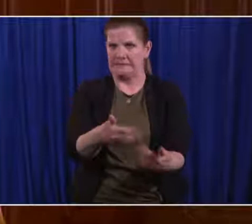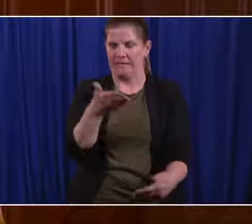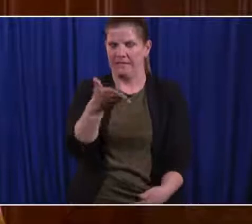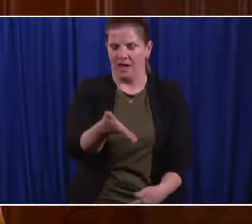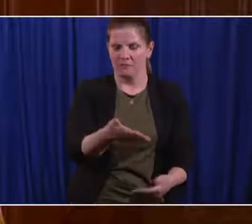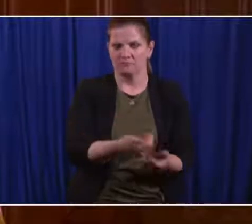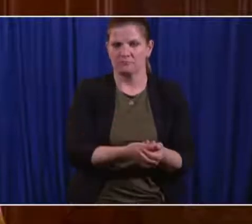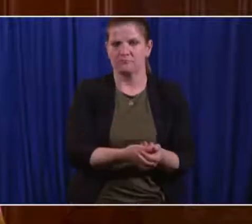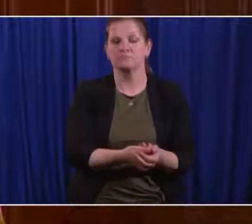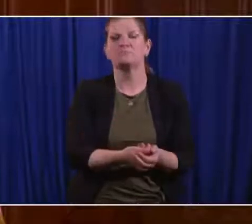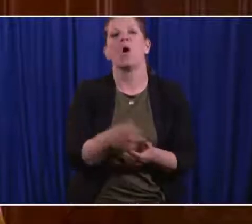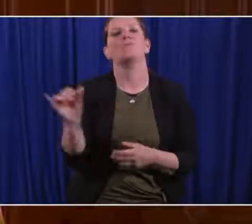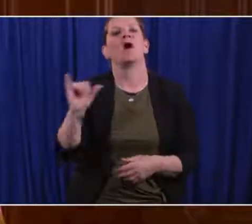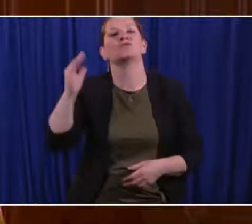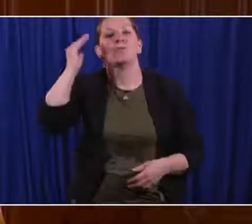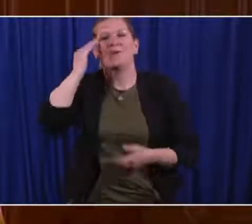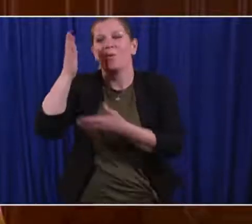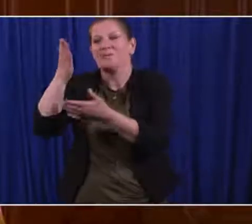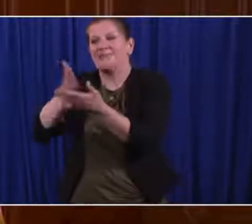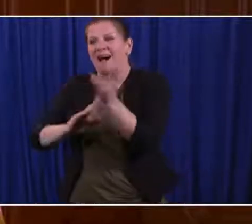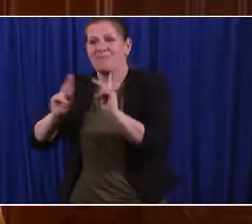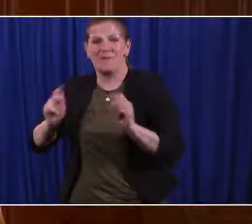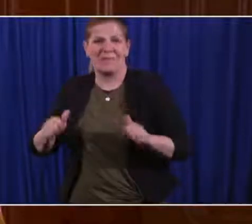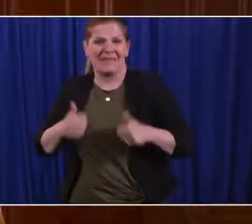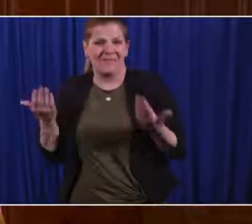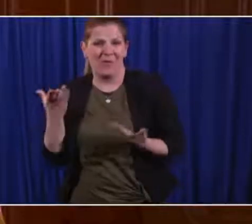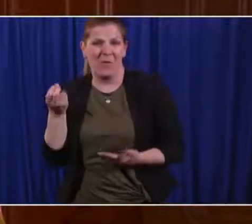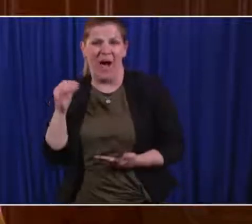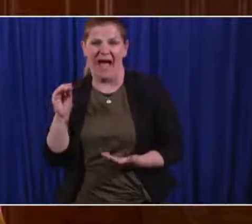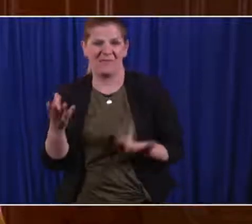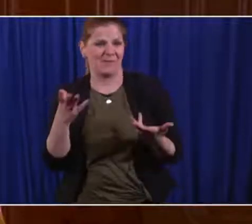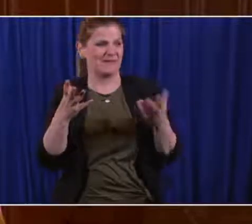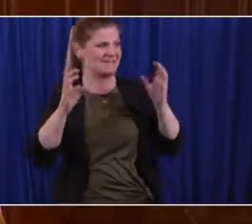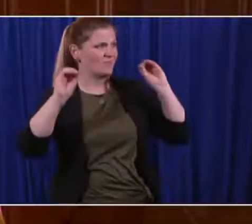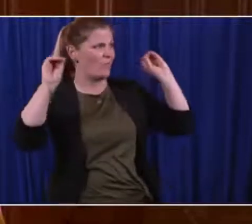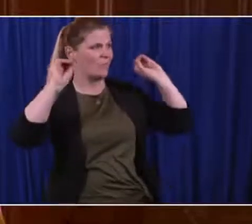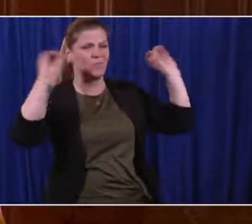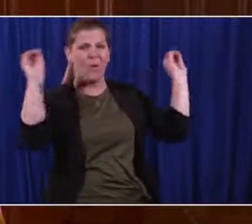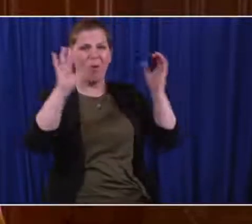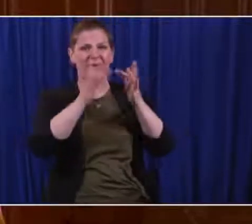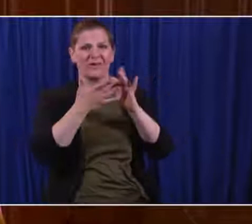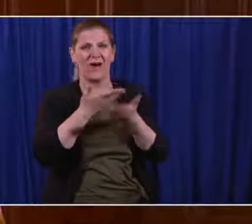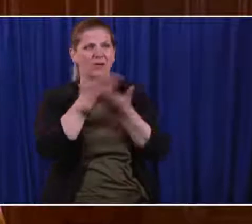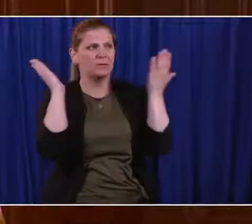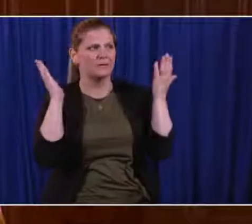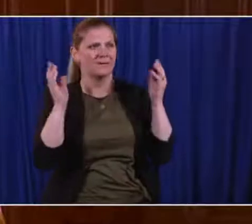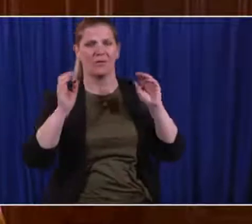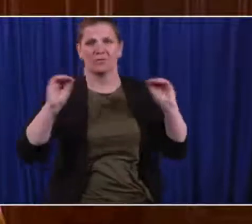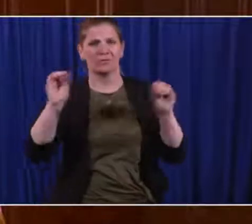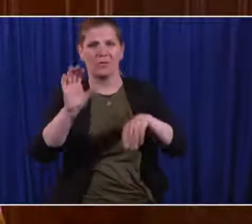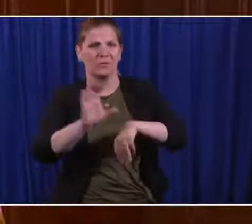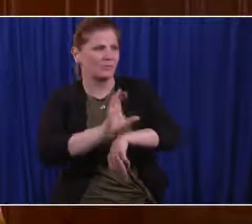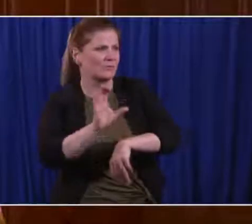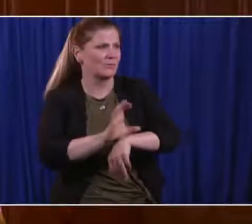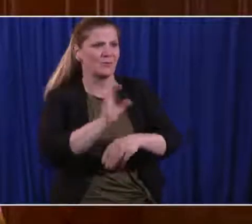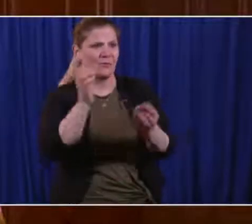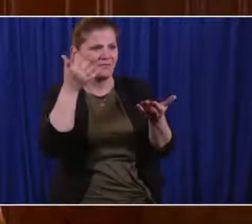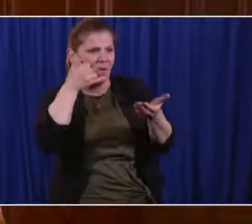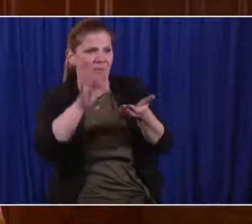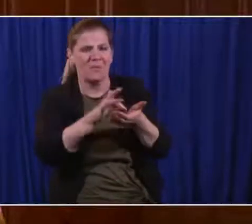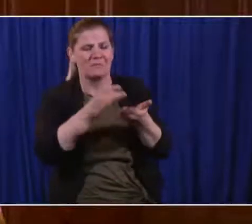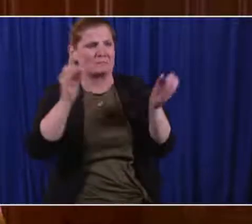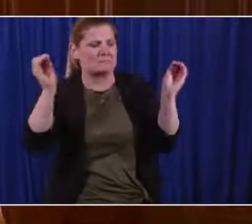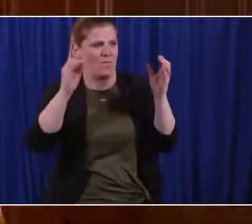some Ohioans who can't navigate the internet. They may not have a computer. They may not have the ability to do